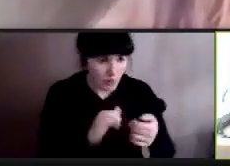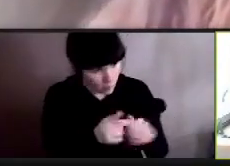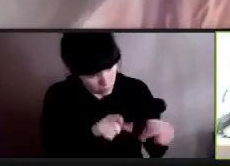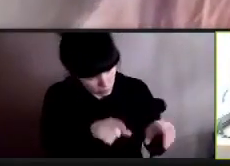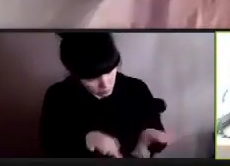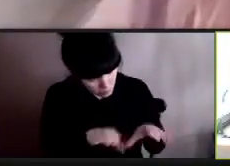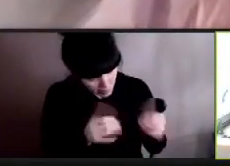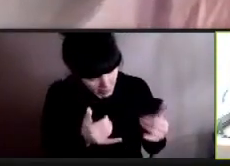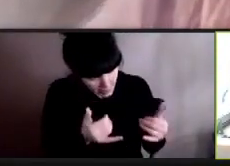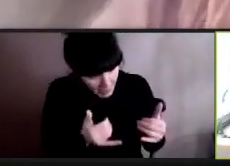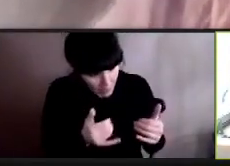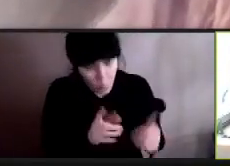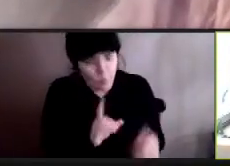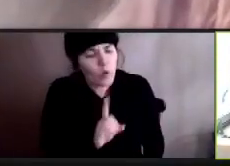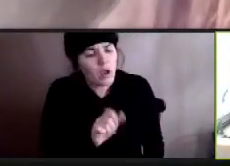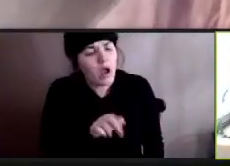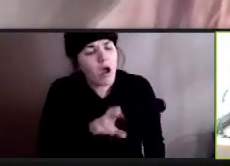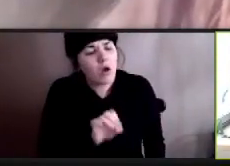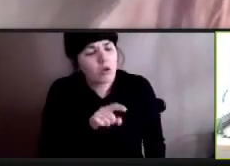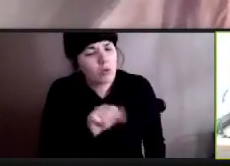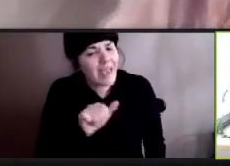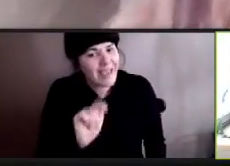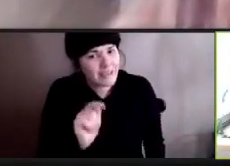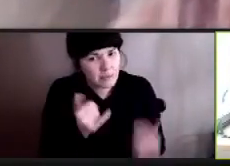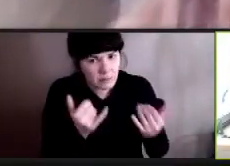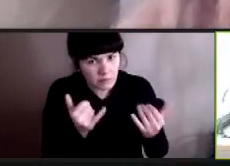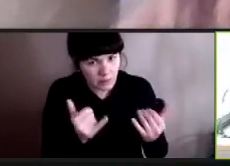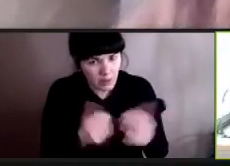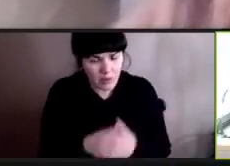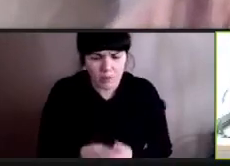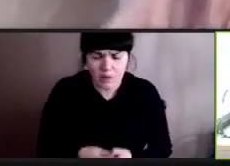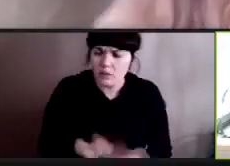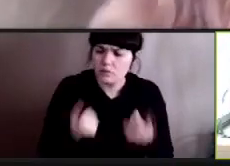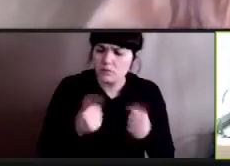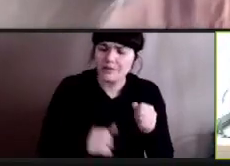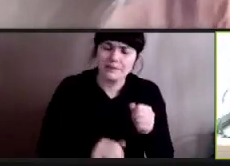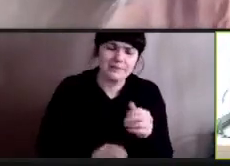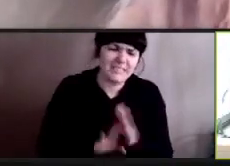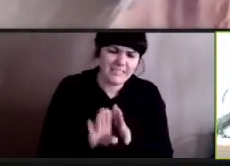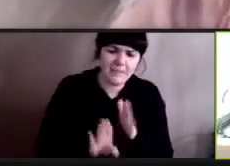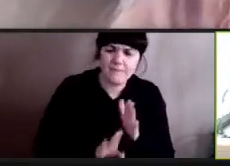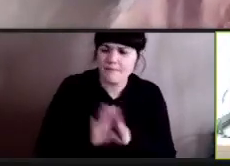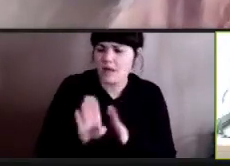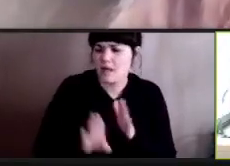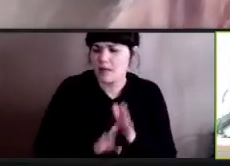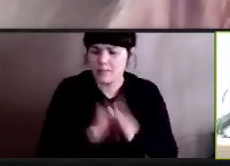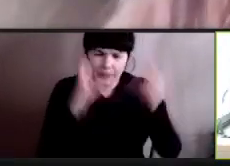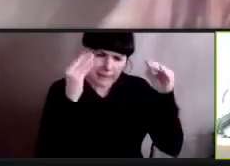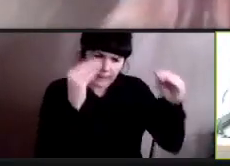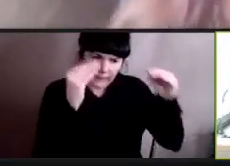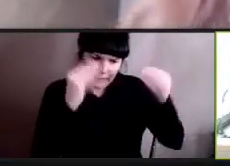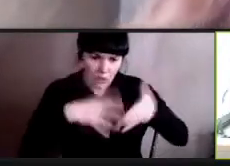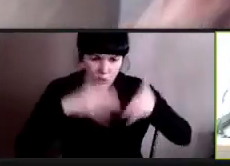regular way for students to start to express what they're feeling is really the first step in mental health. As